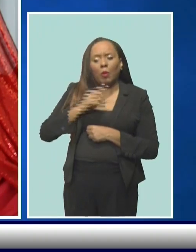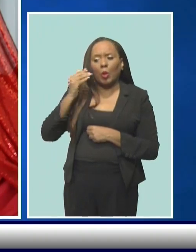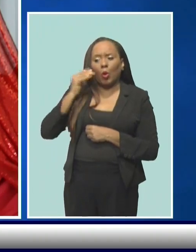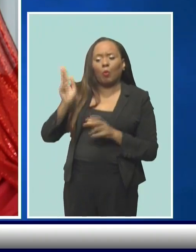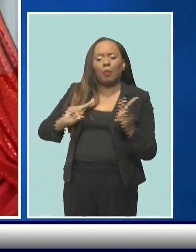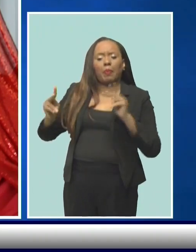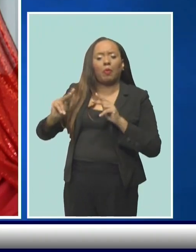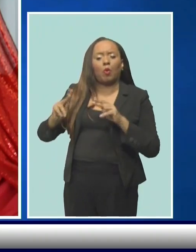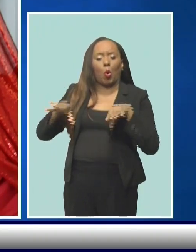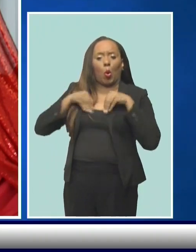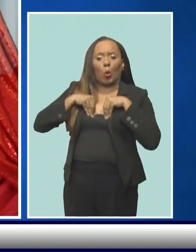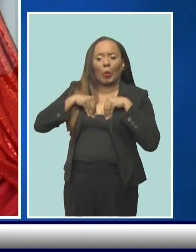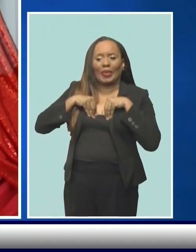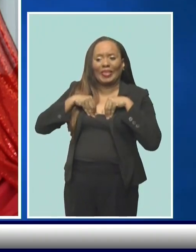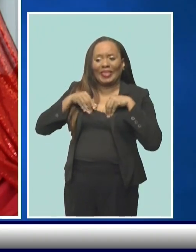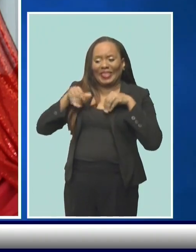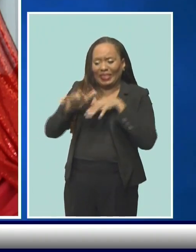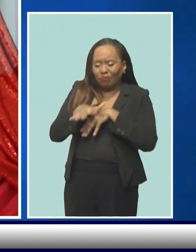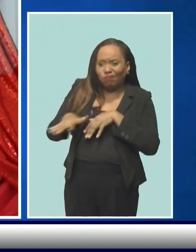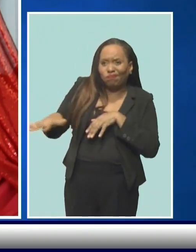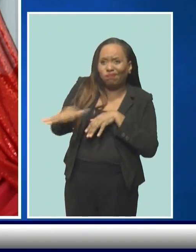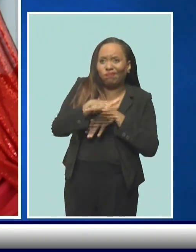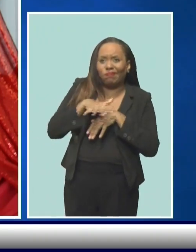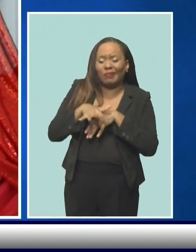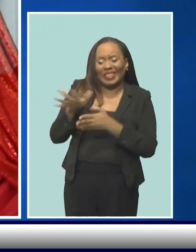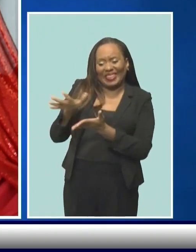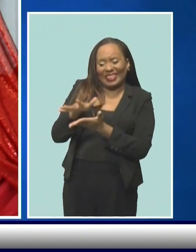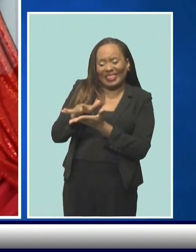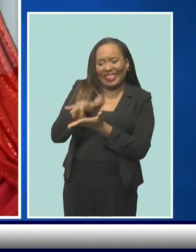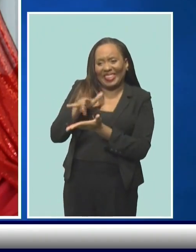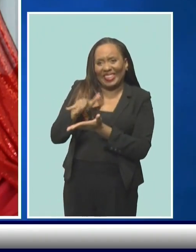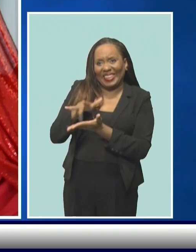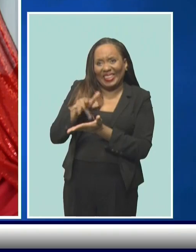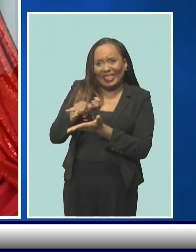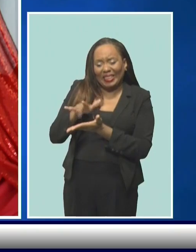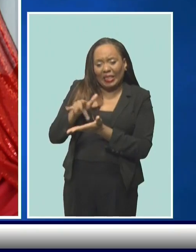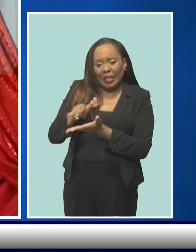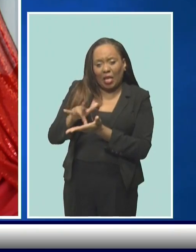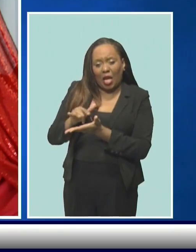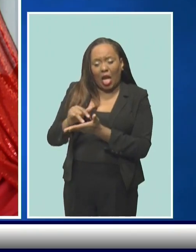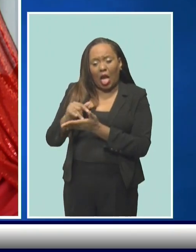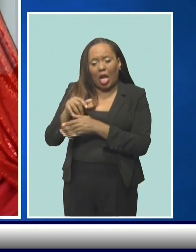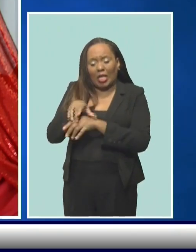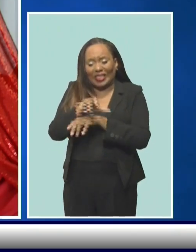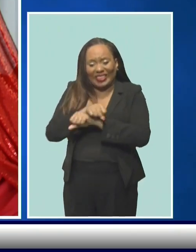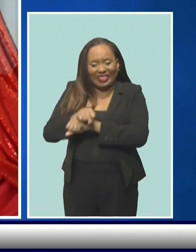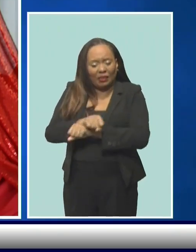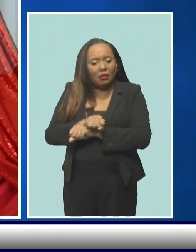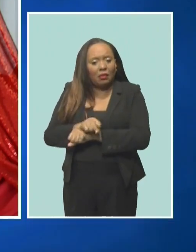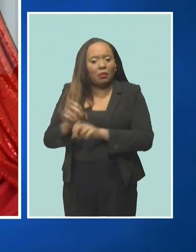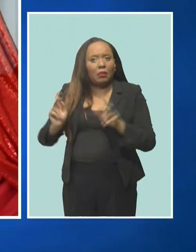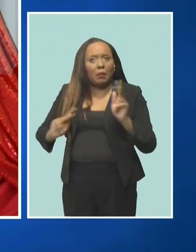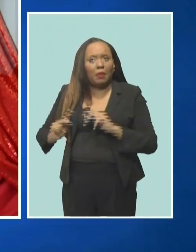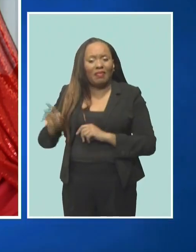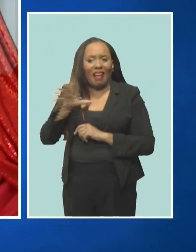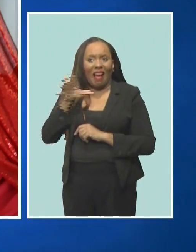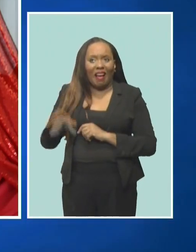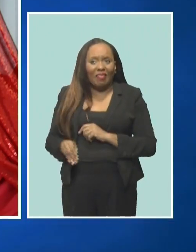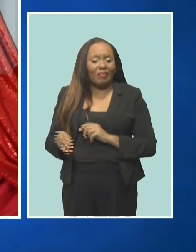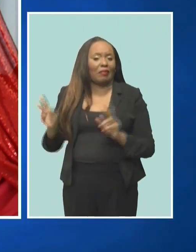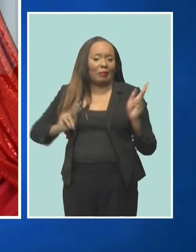estates. It exploited the labour of enslaved persons of African